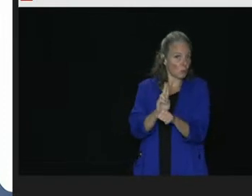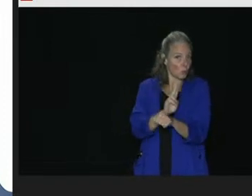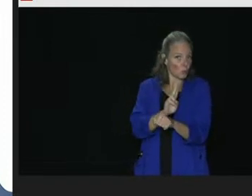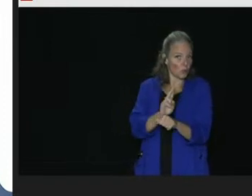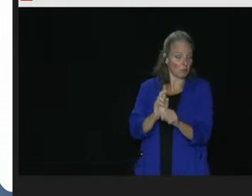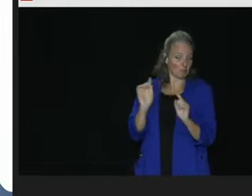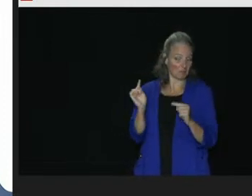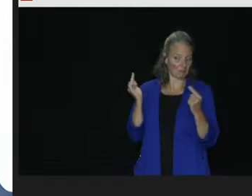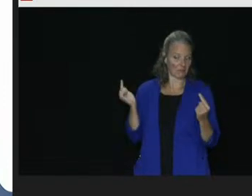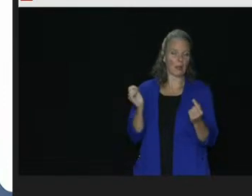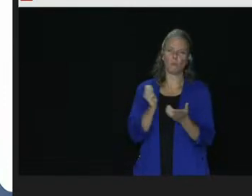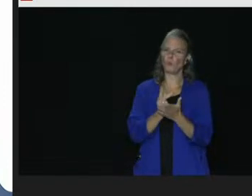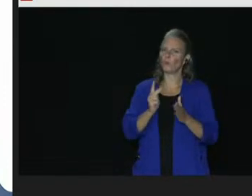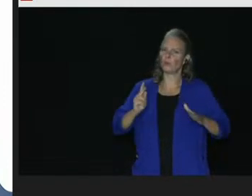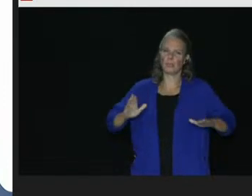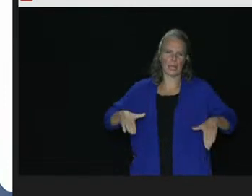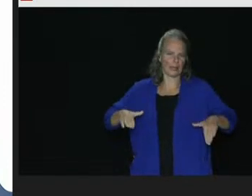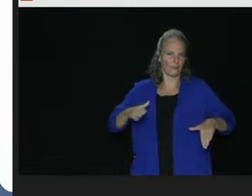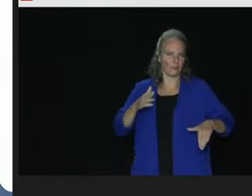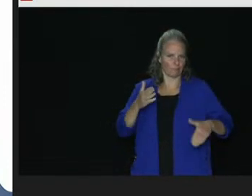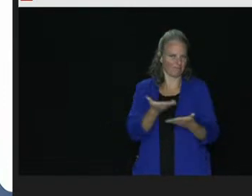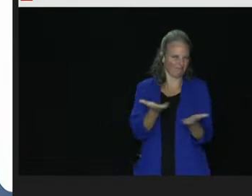Canada.